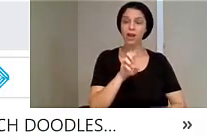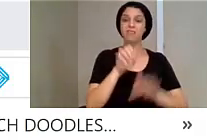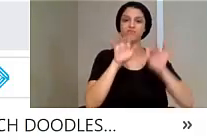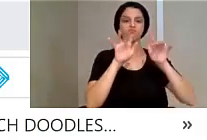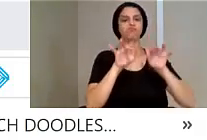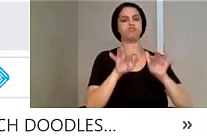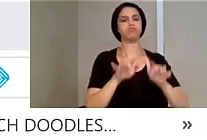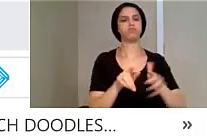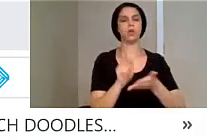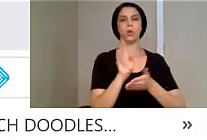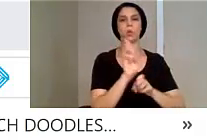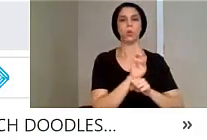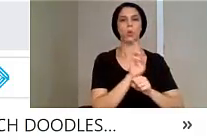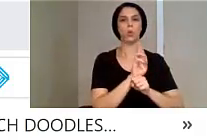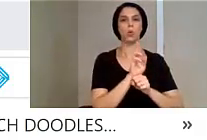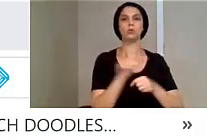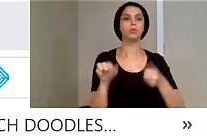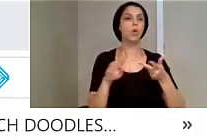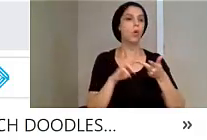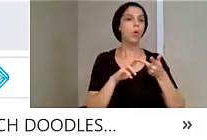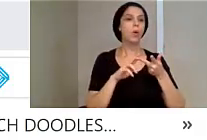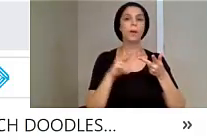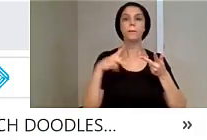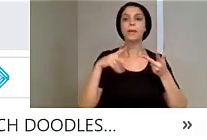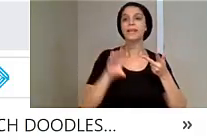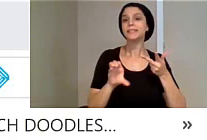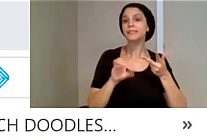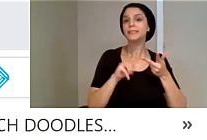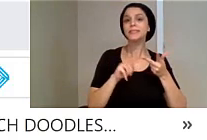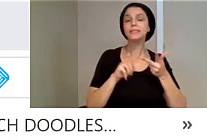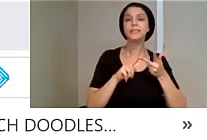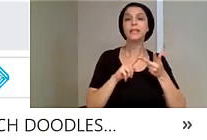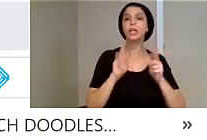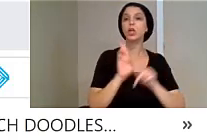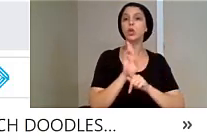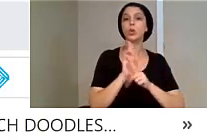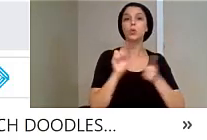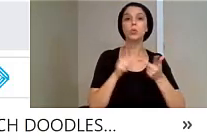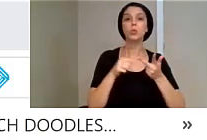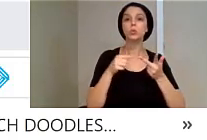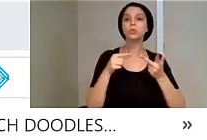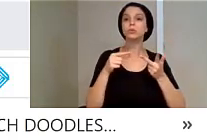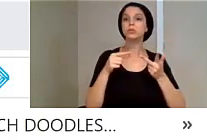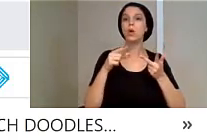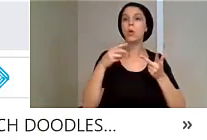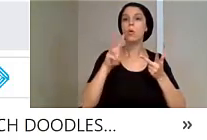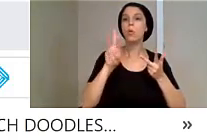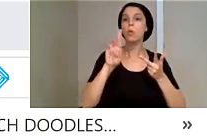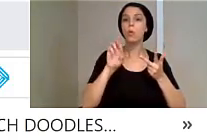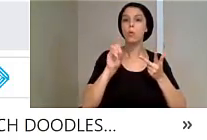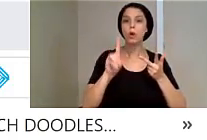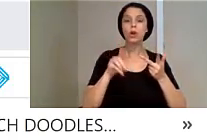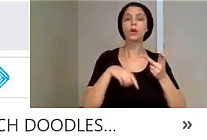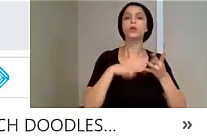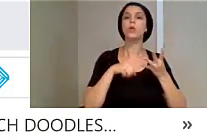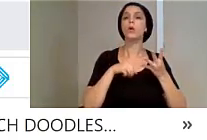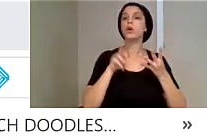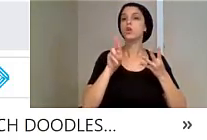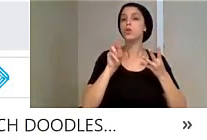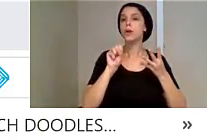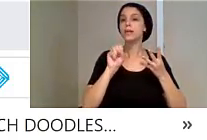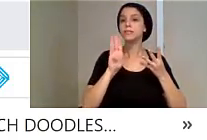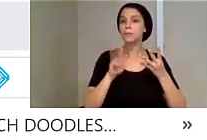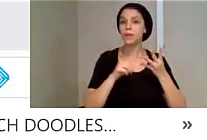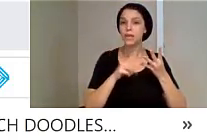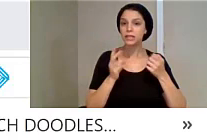that way. If they're on a PC, maybe they wrote it up in Word and it's saved on a USB drive, or it's saved